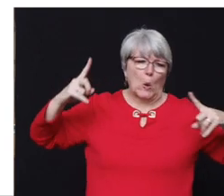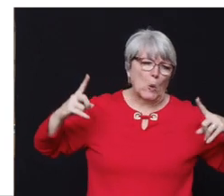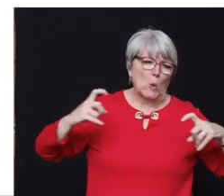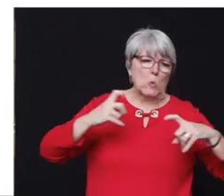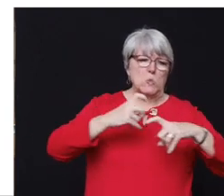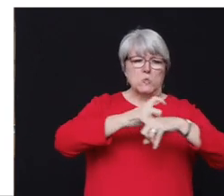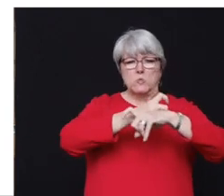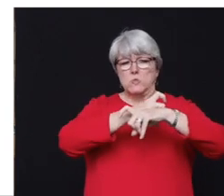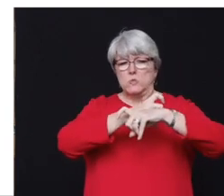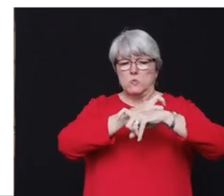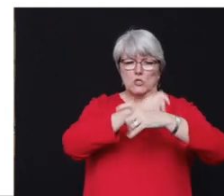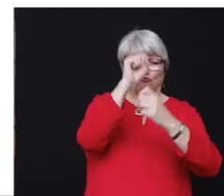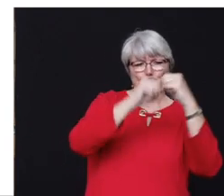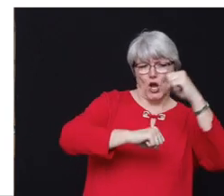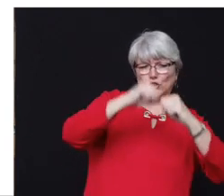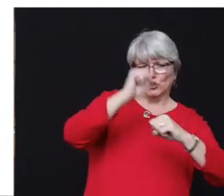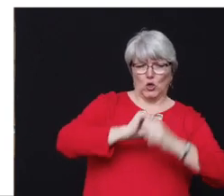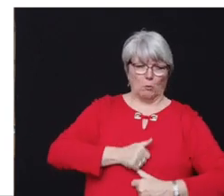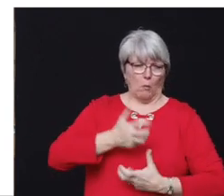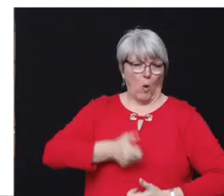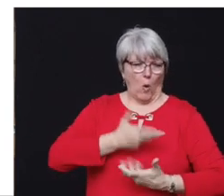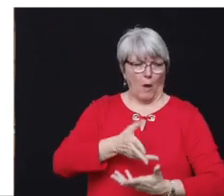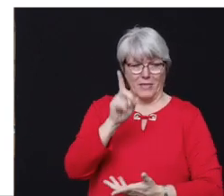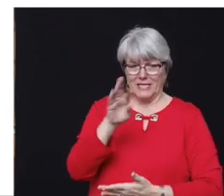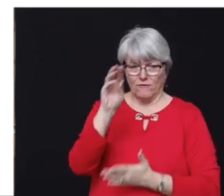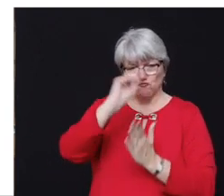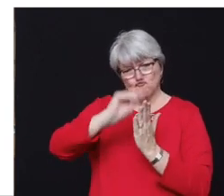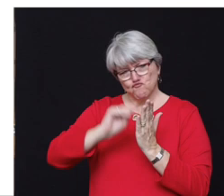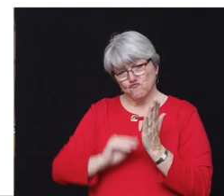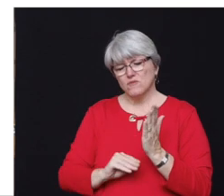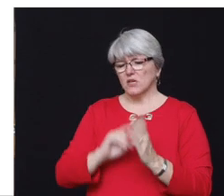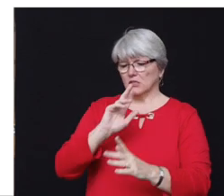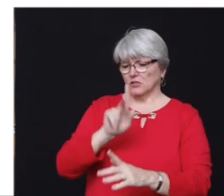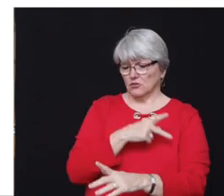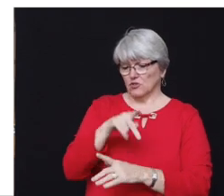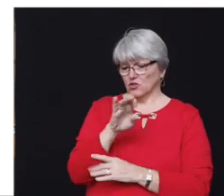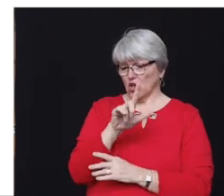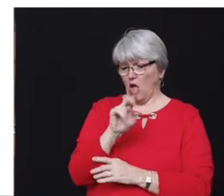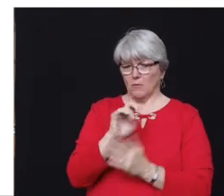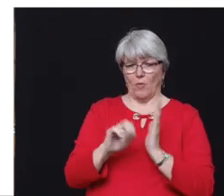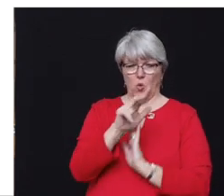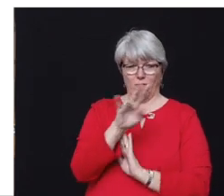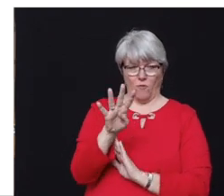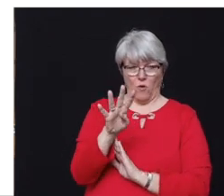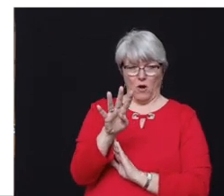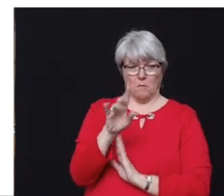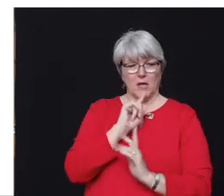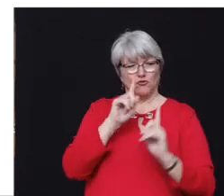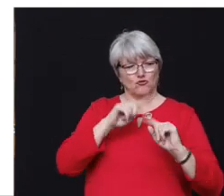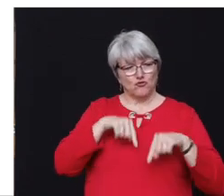complex acrostic structure that David constructs in Psalm 34, but it's in the